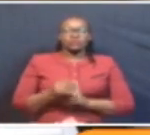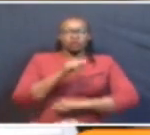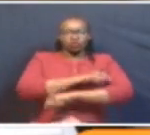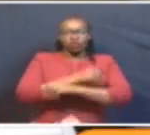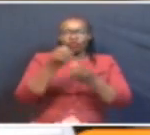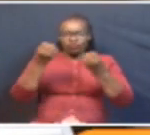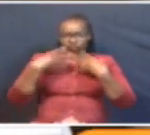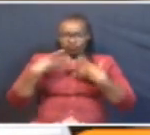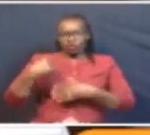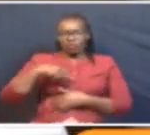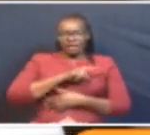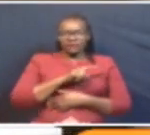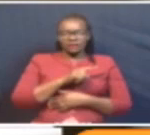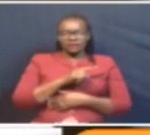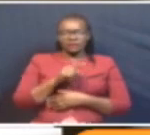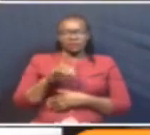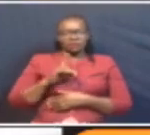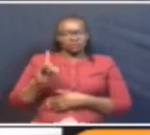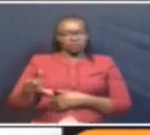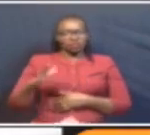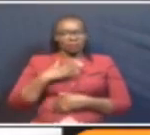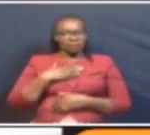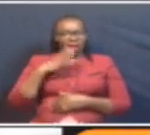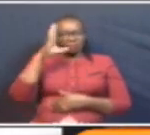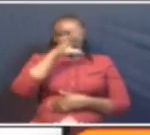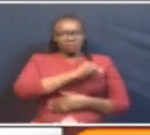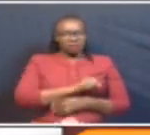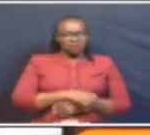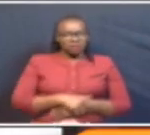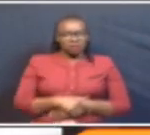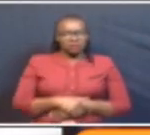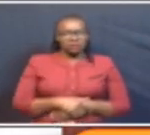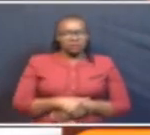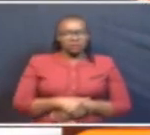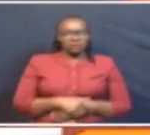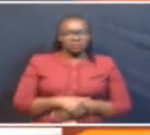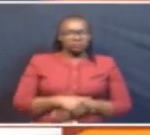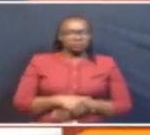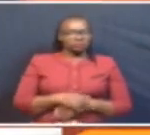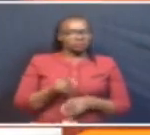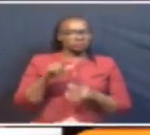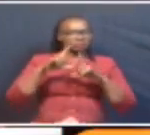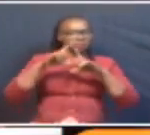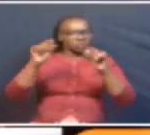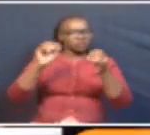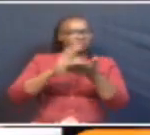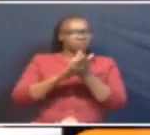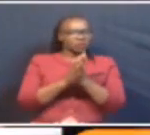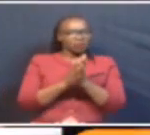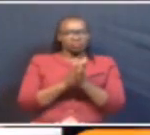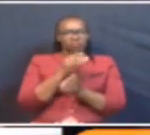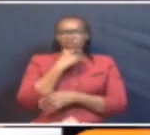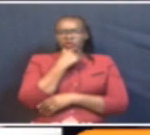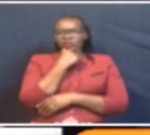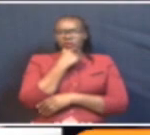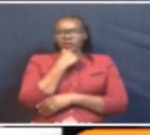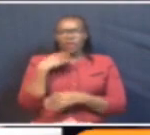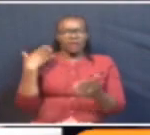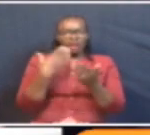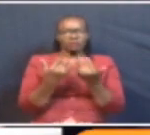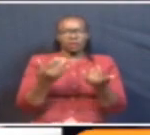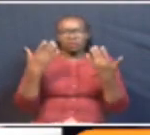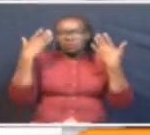that the child is missing. Taarifa hii ikawa kitendawili kwao, kwani hadi sasa hawana habari aliko Saadia mwenye